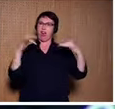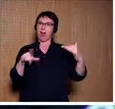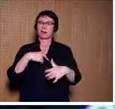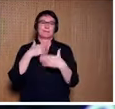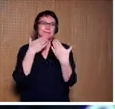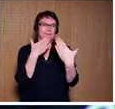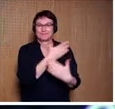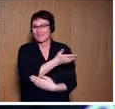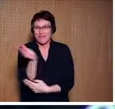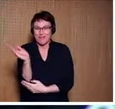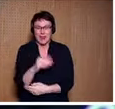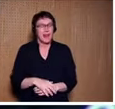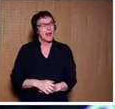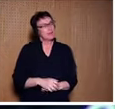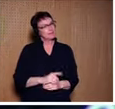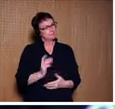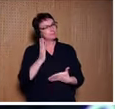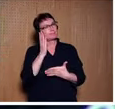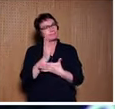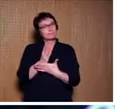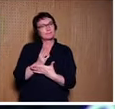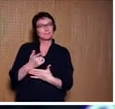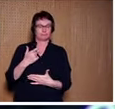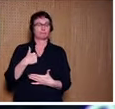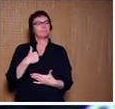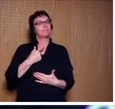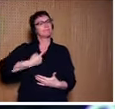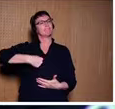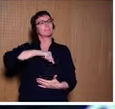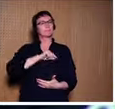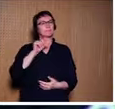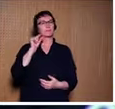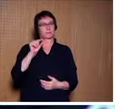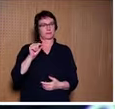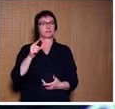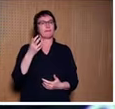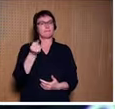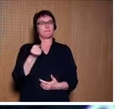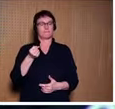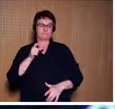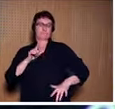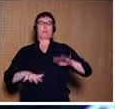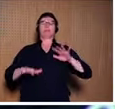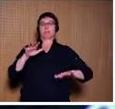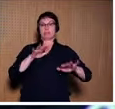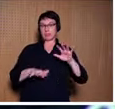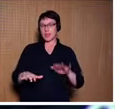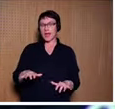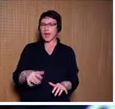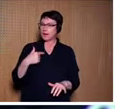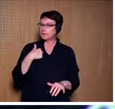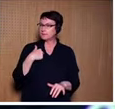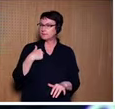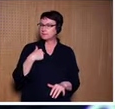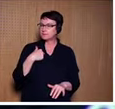You know, we have been caught a bit off guard. We did not anticipate this shift in